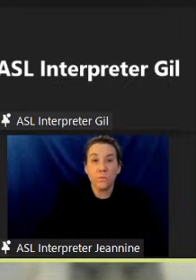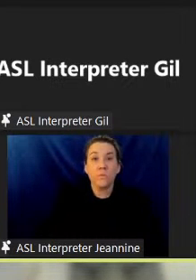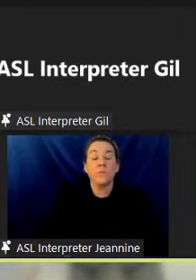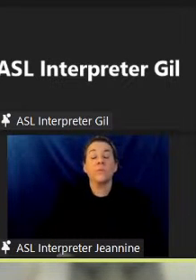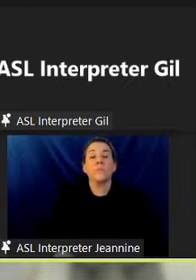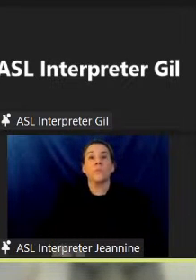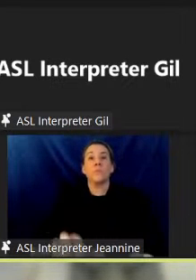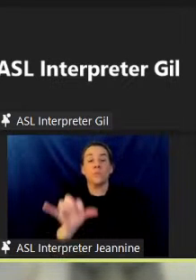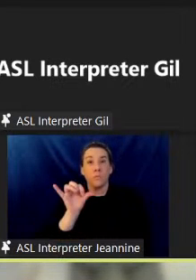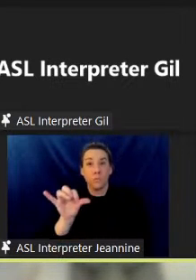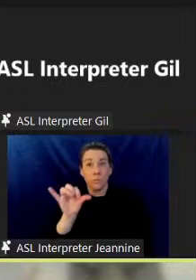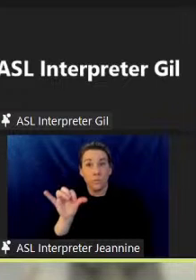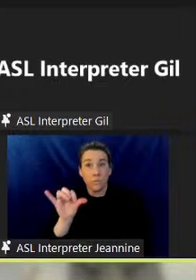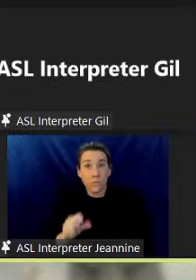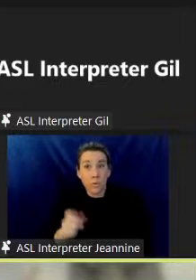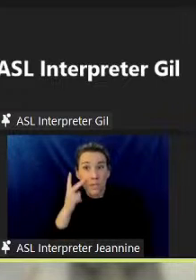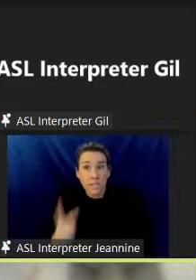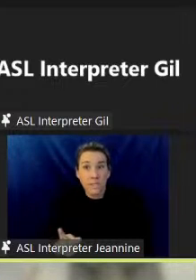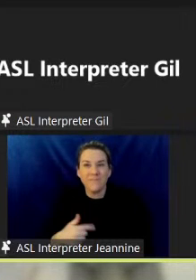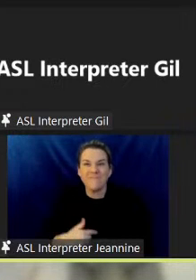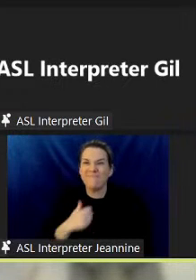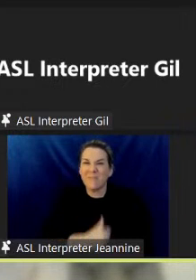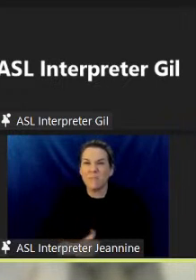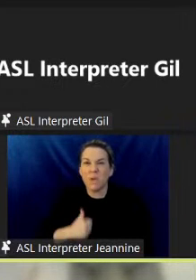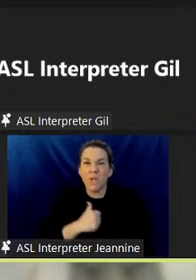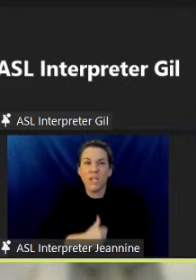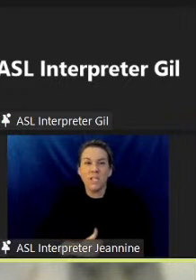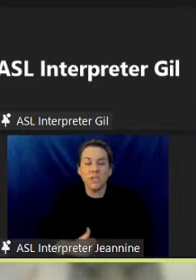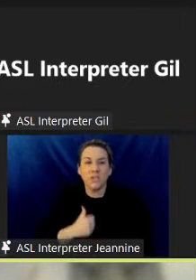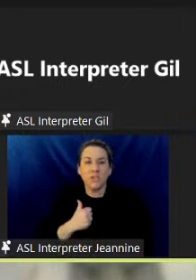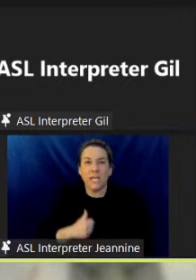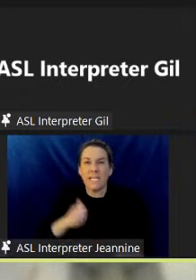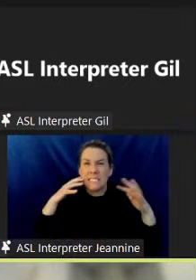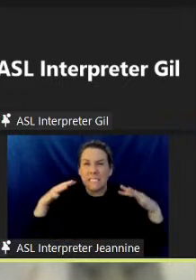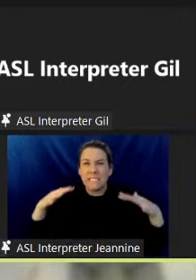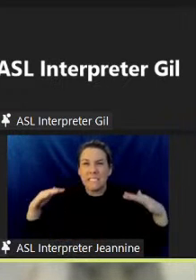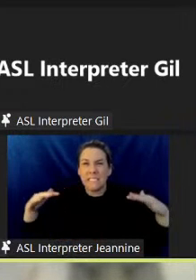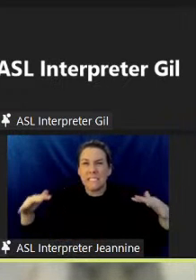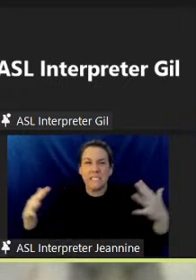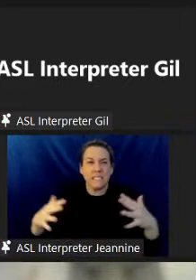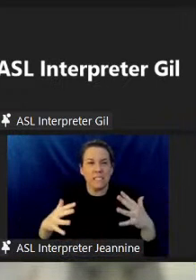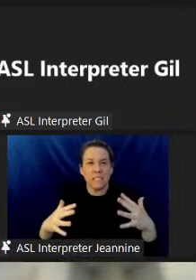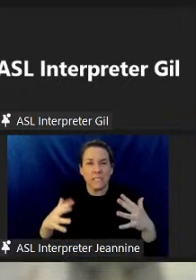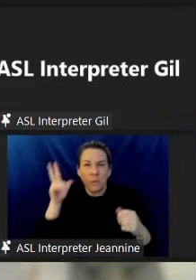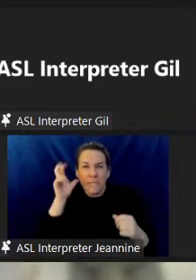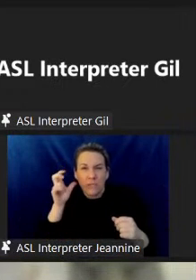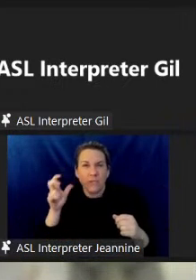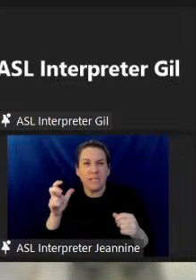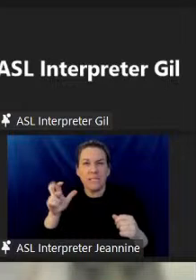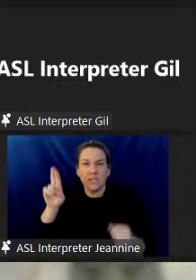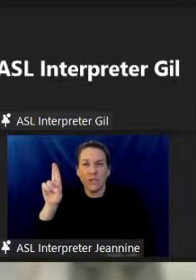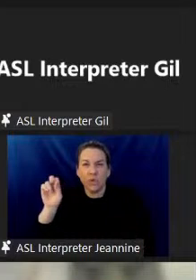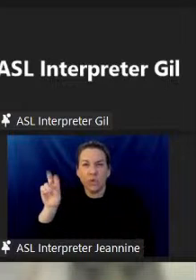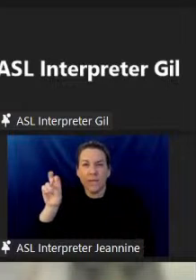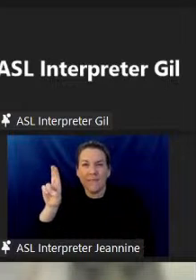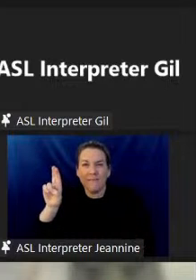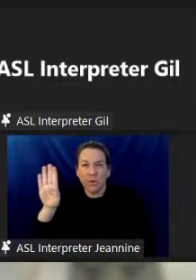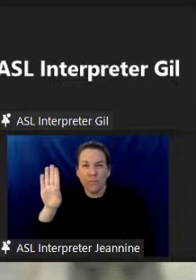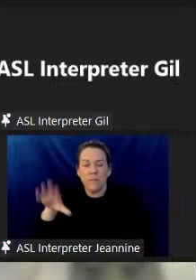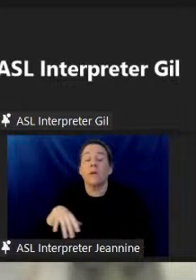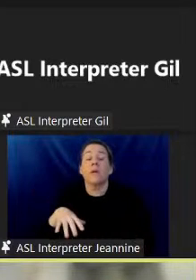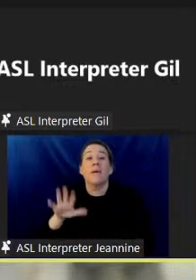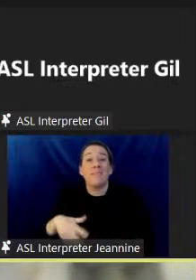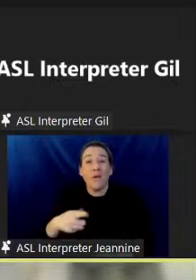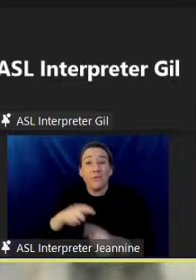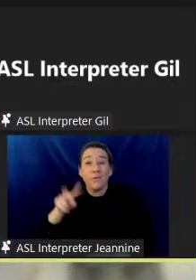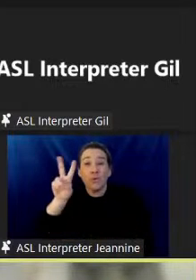Well, as you can see from that, and I apologize for the reverb sound that we were getting there. As you can see from that, that was